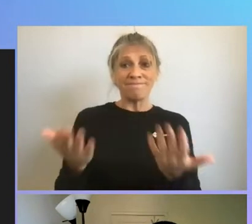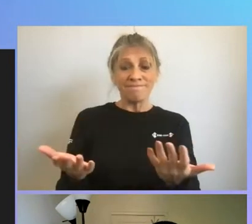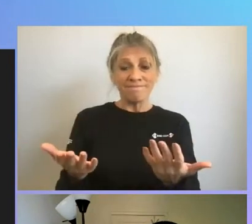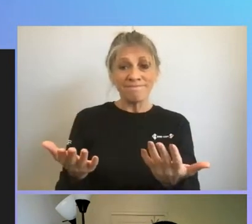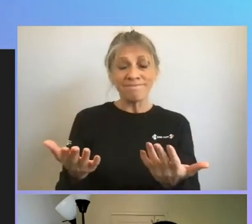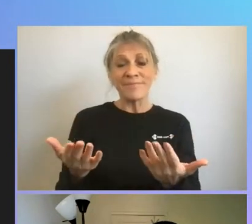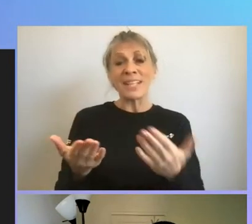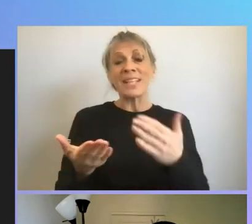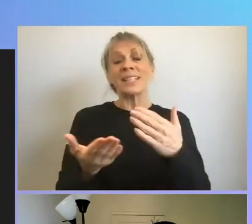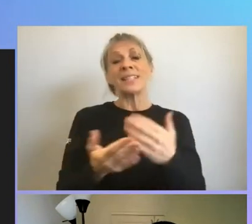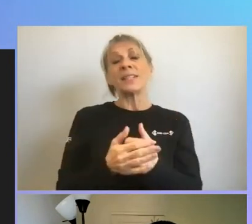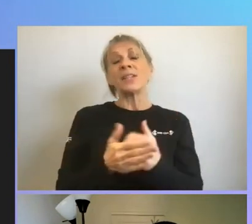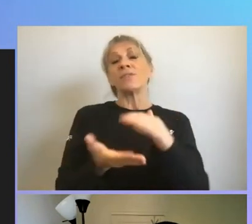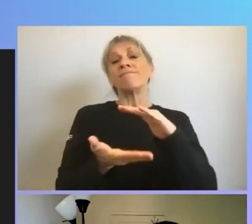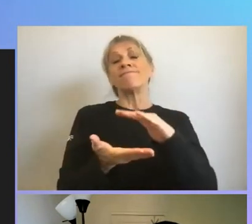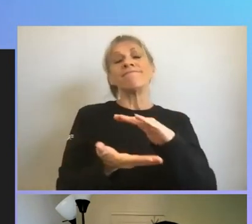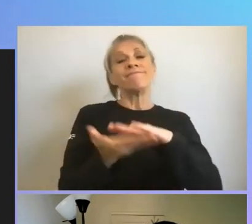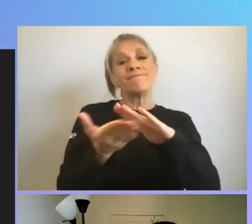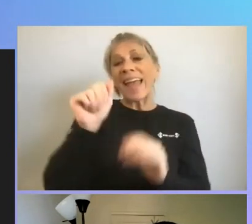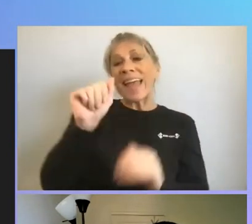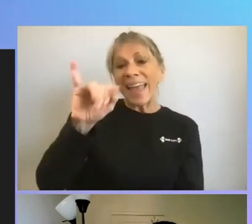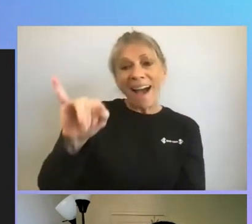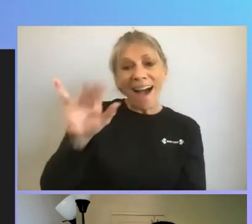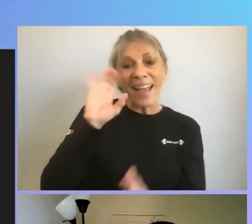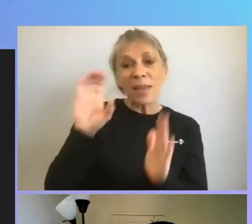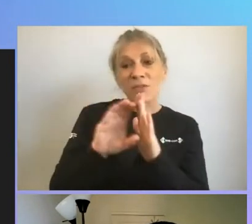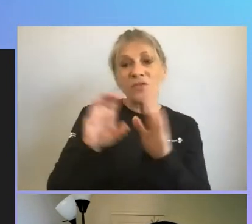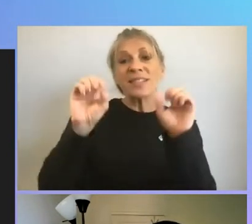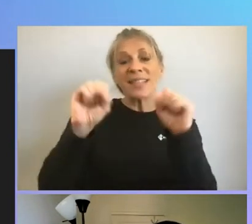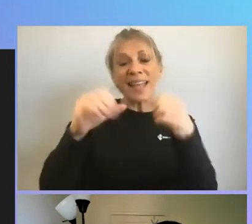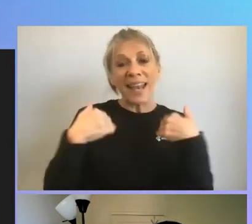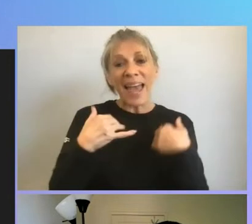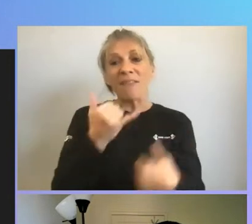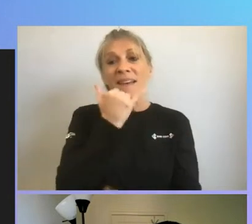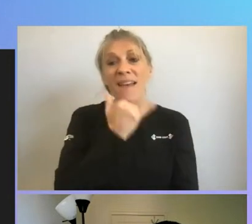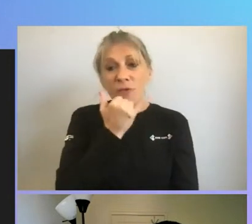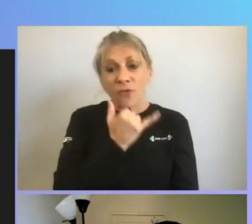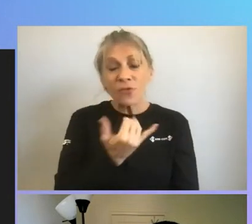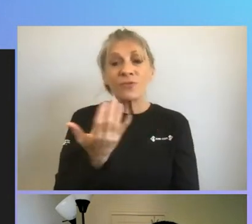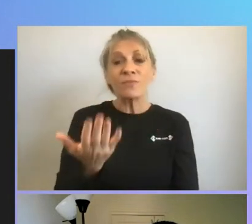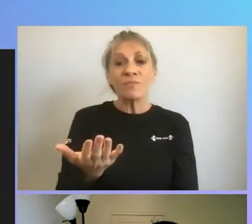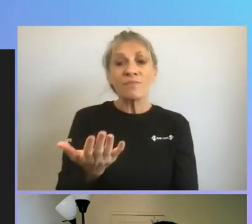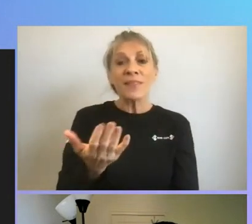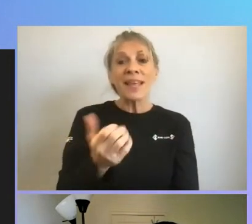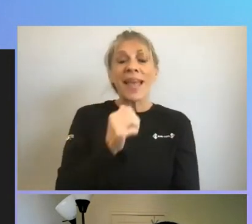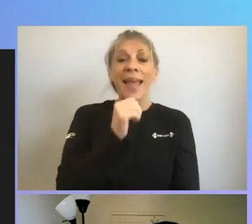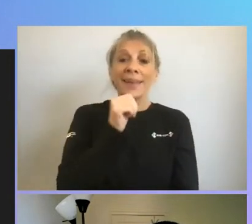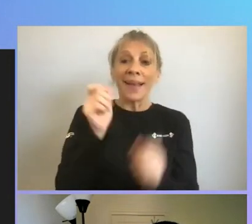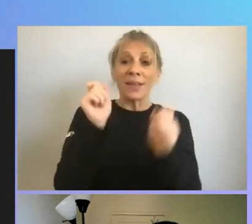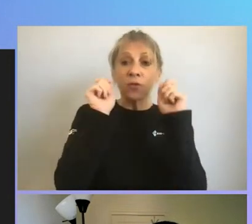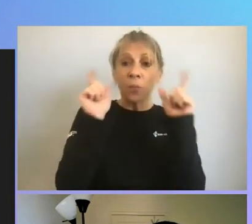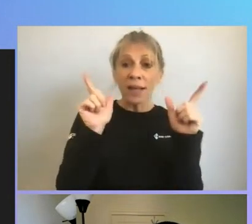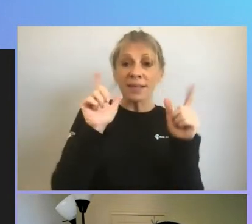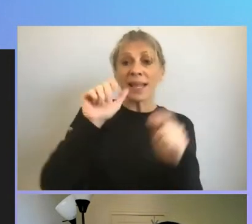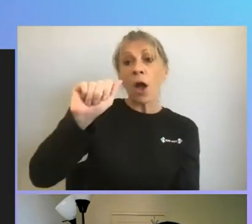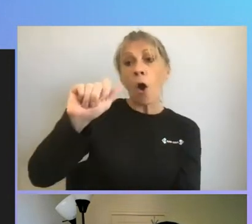generated AI-generated images can have errors or mistakes, and not surprisingly, alt